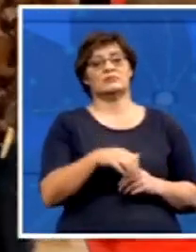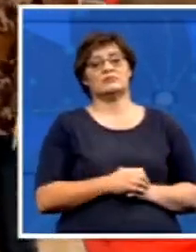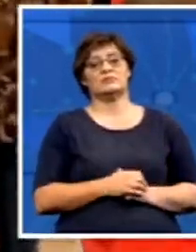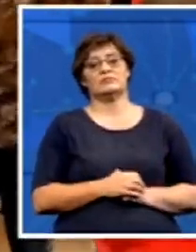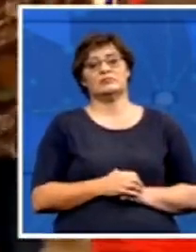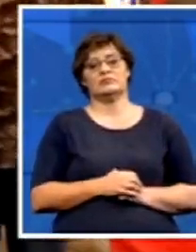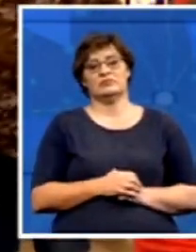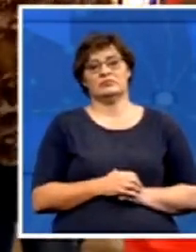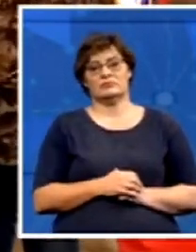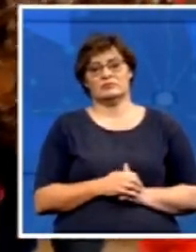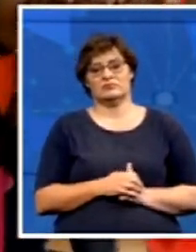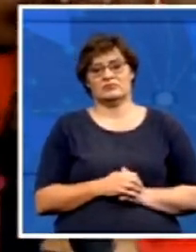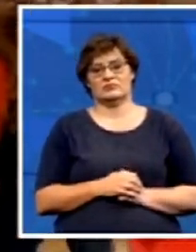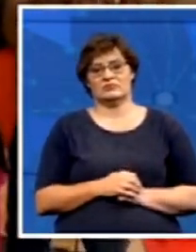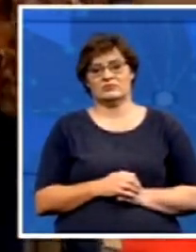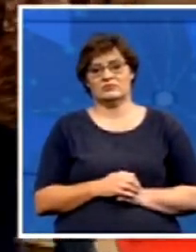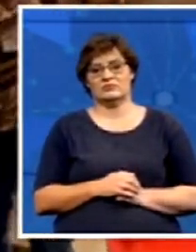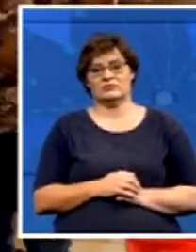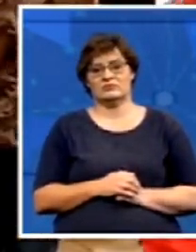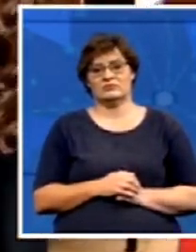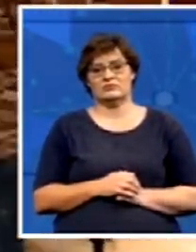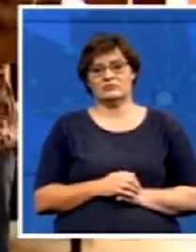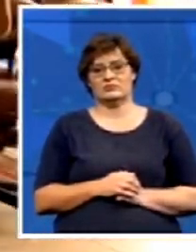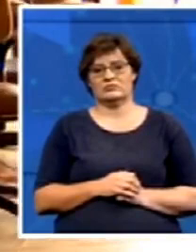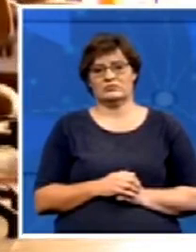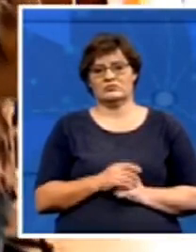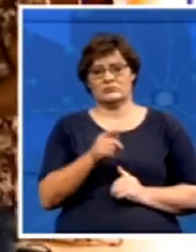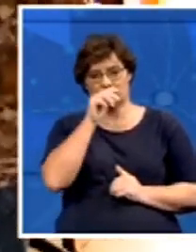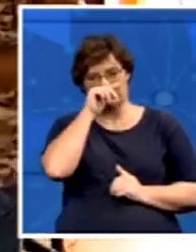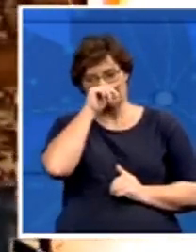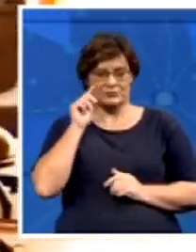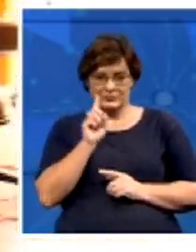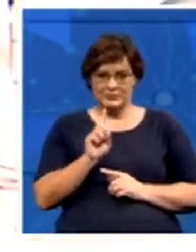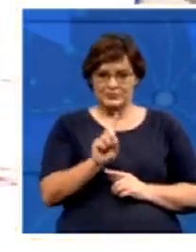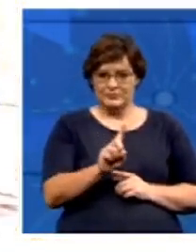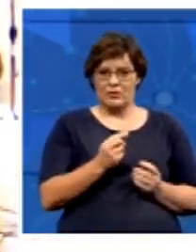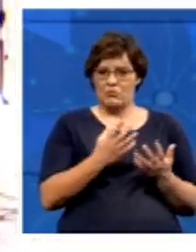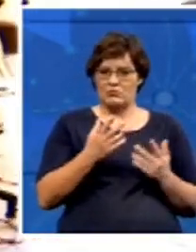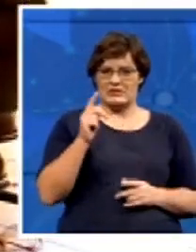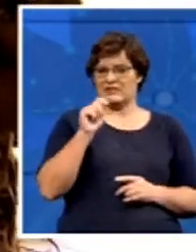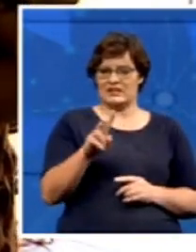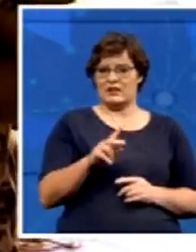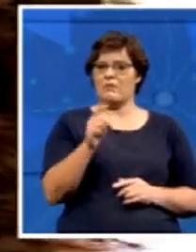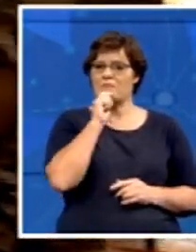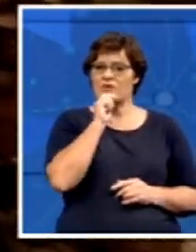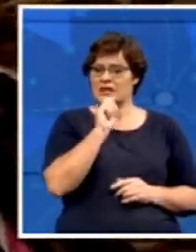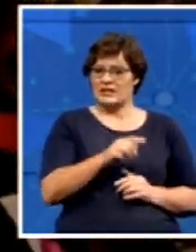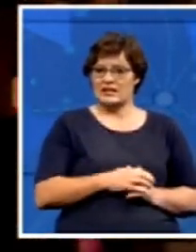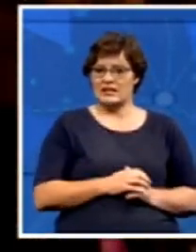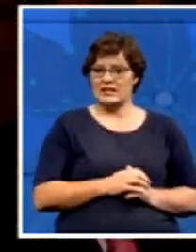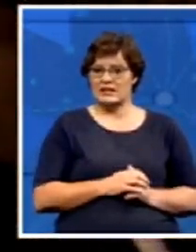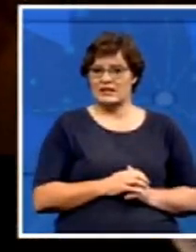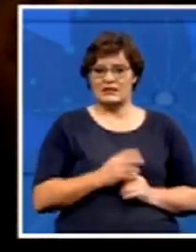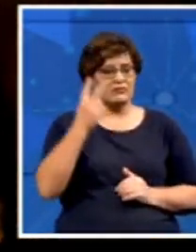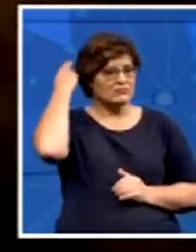point. Sir, would you mind if I walk towards you? I know most people don't want to be on television. Good morning. You're getting your hair cut. Yeah. How are you going to wash your